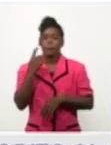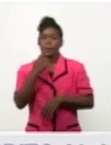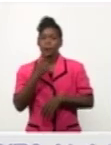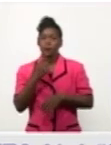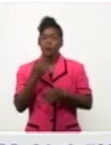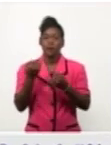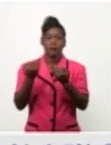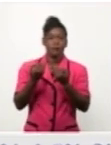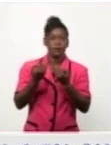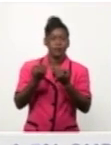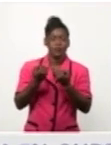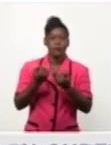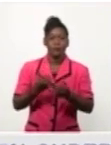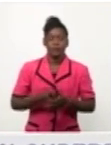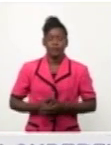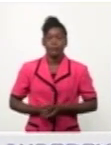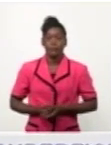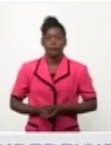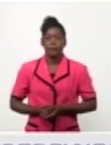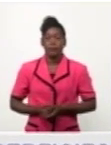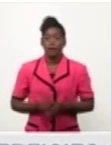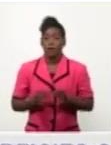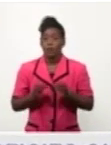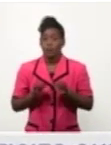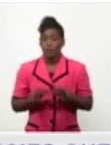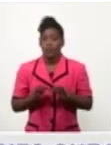And sometimes I'm told,